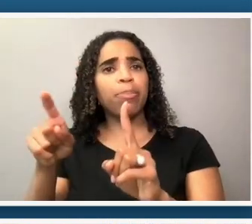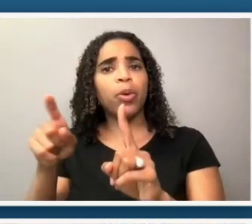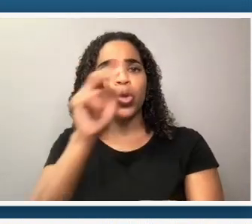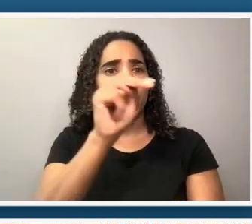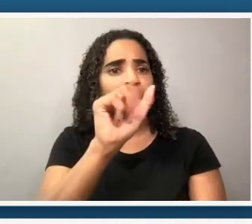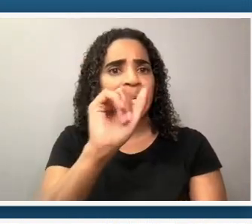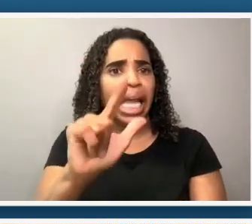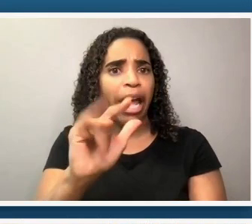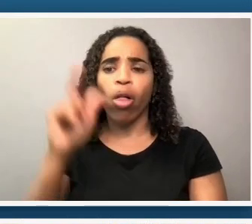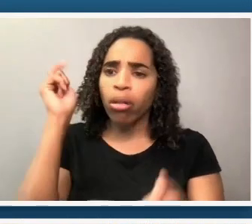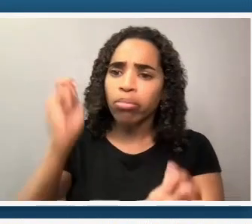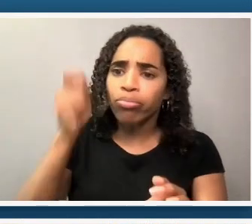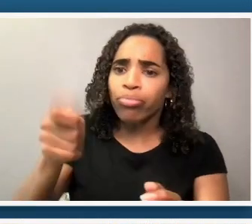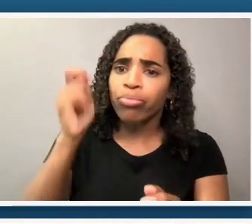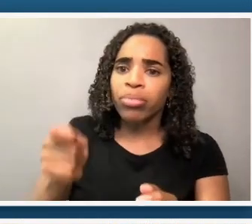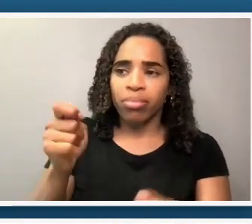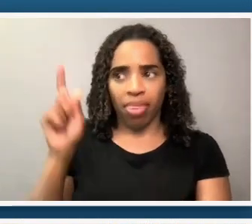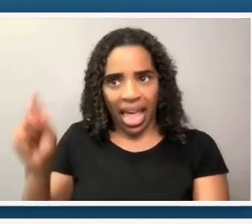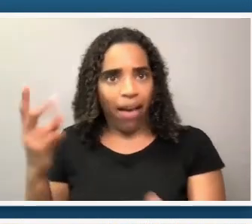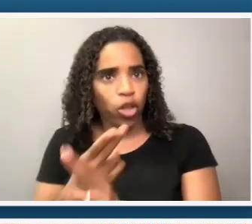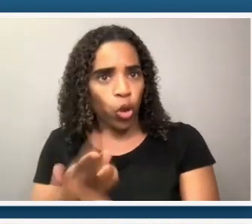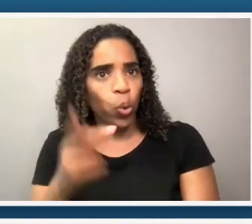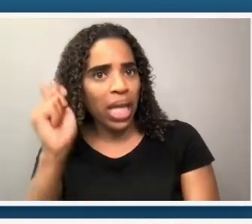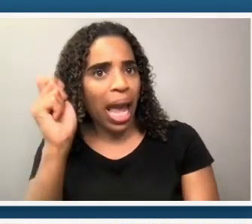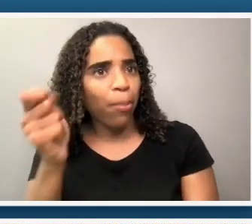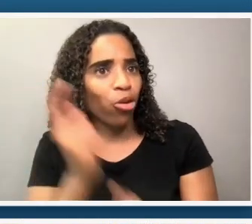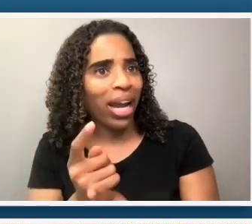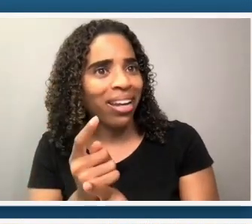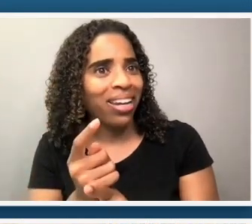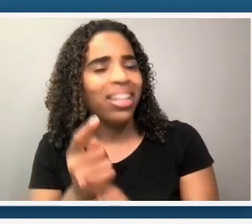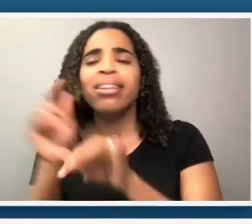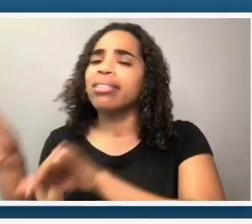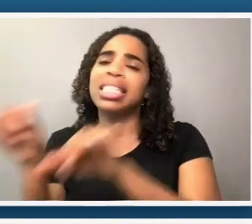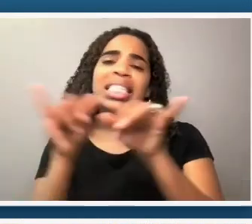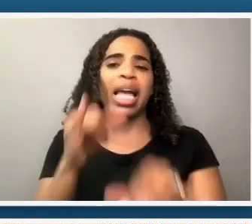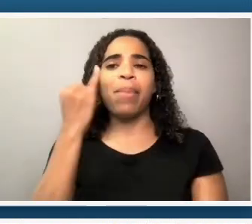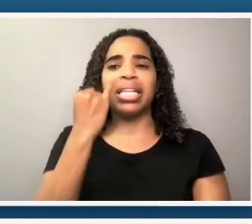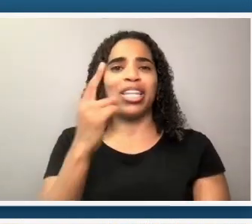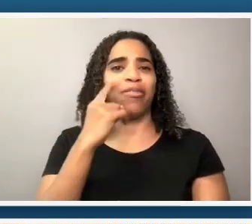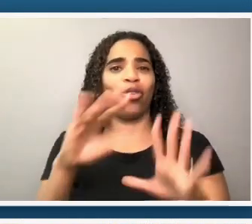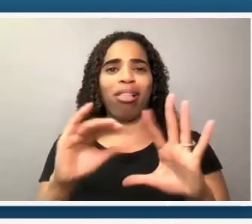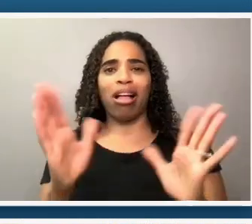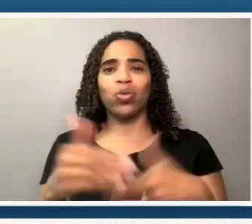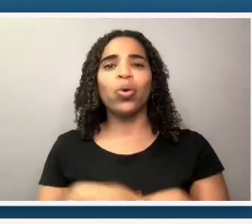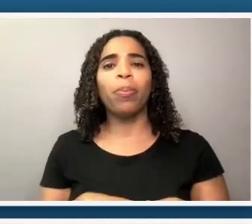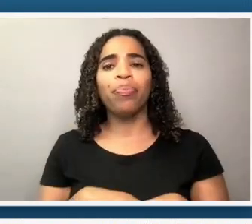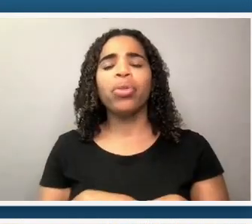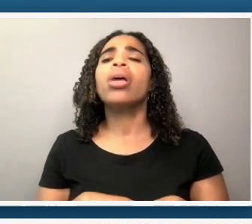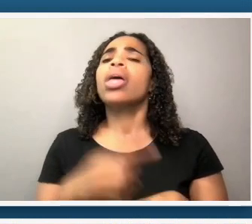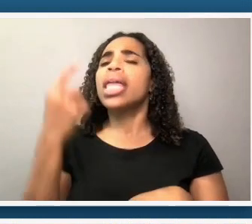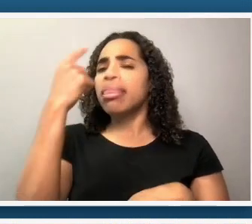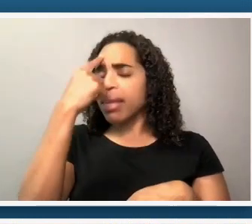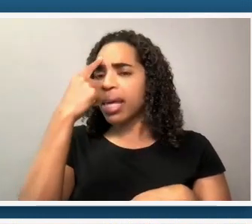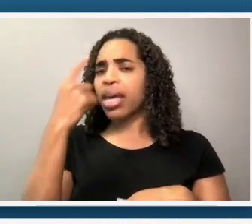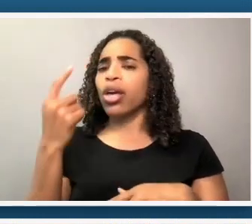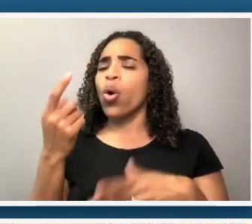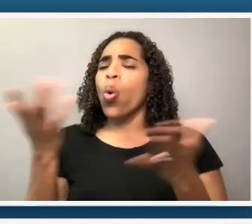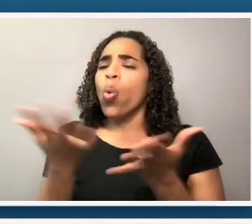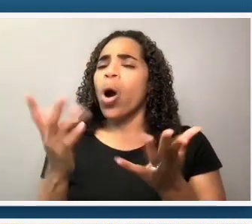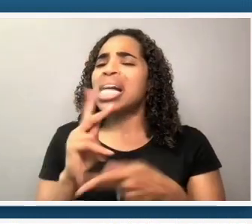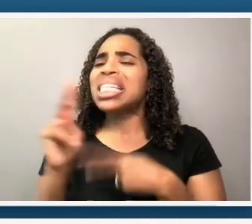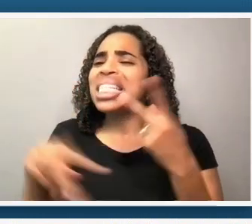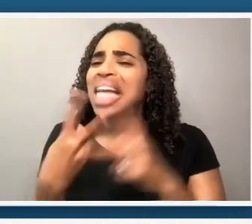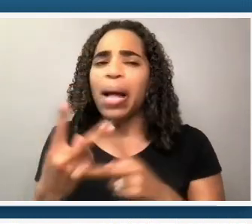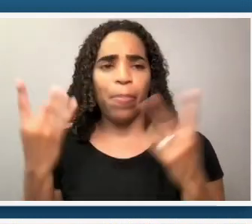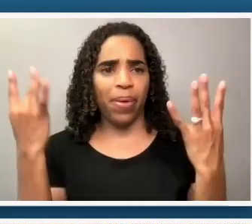something other than a hammer. And it's the same idea in the classroom. So we have to determine the kind of